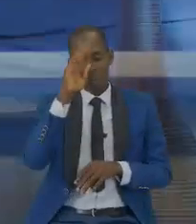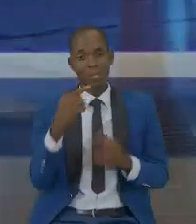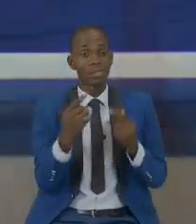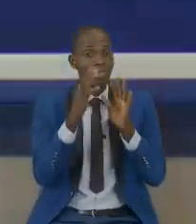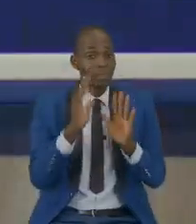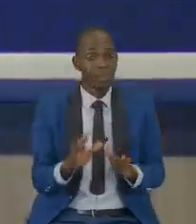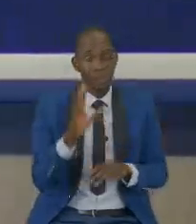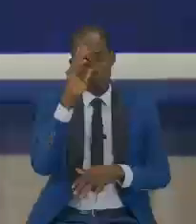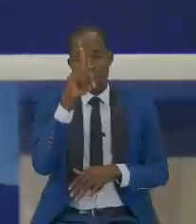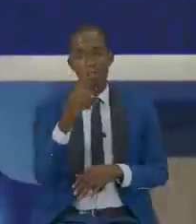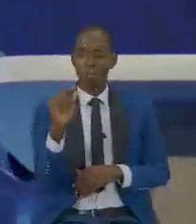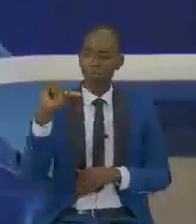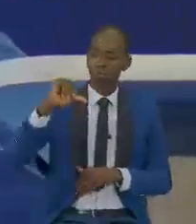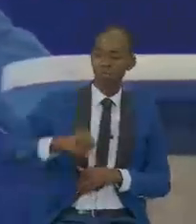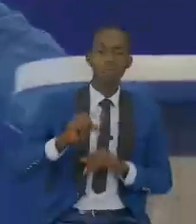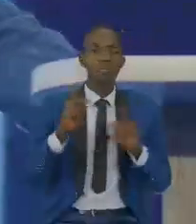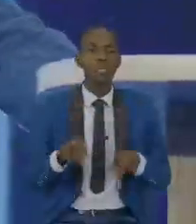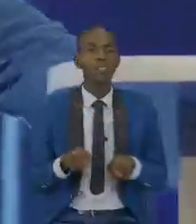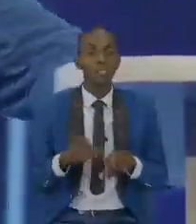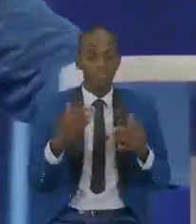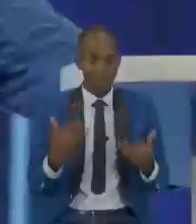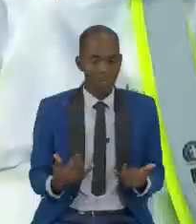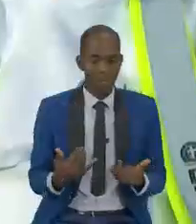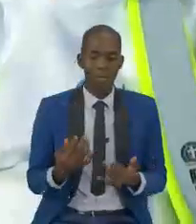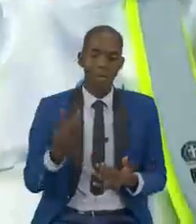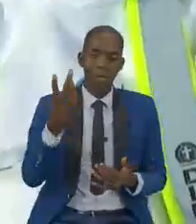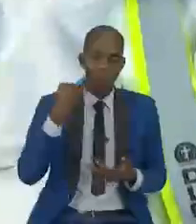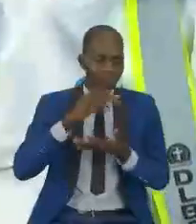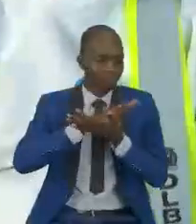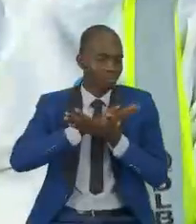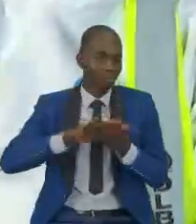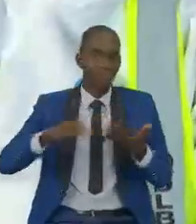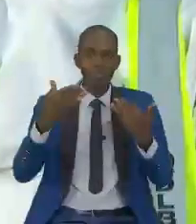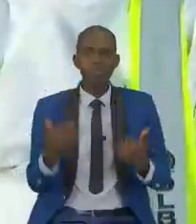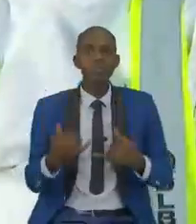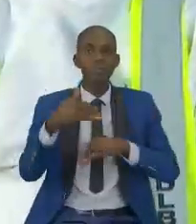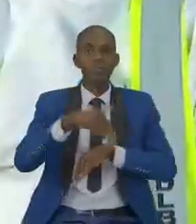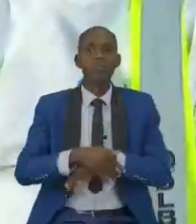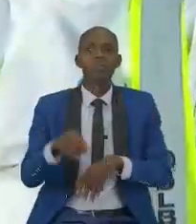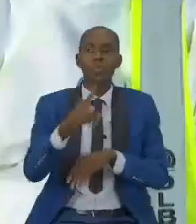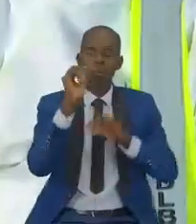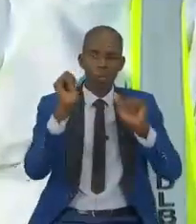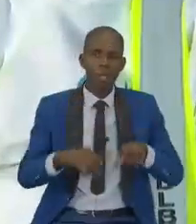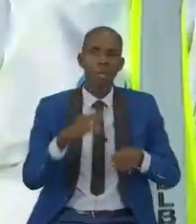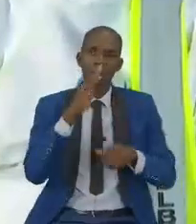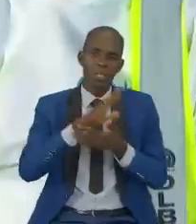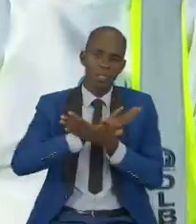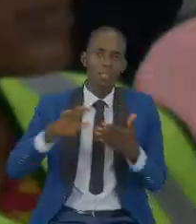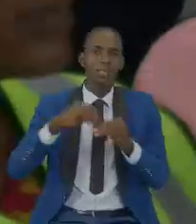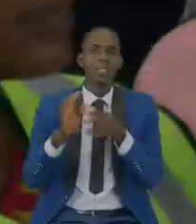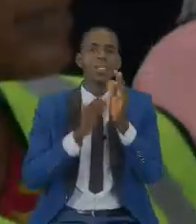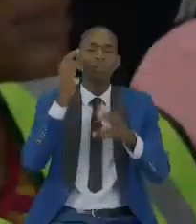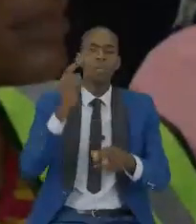the condemned, he was clean. Tonight, you can be cleaner in